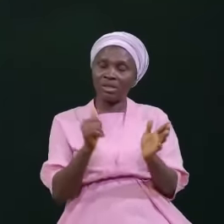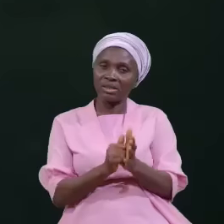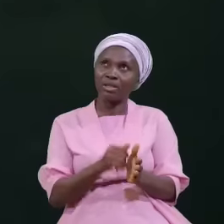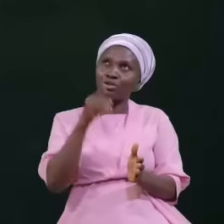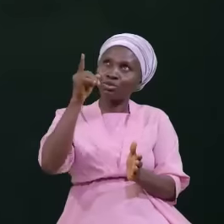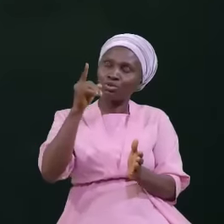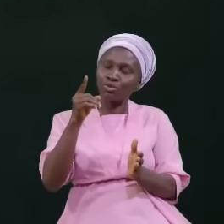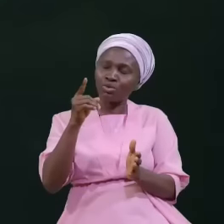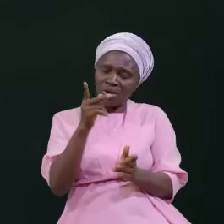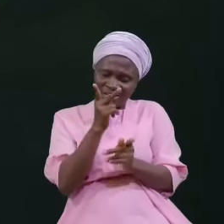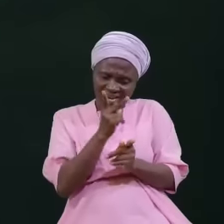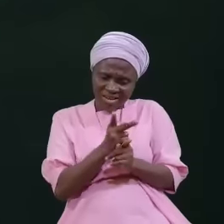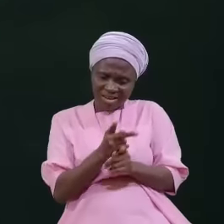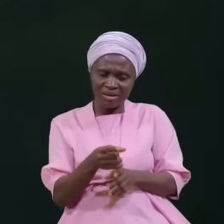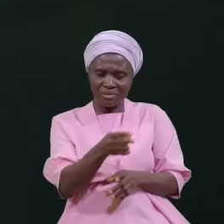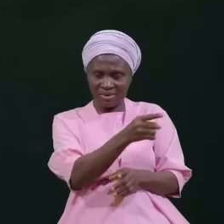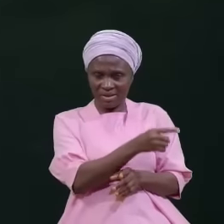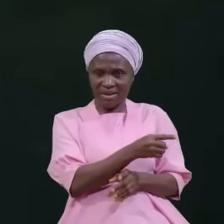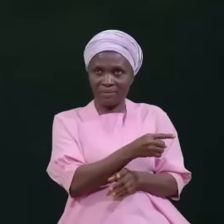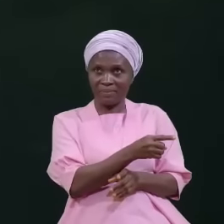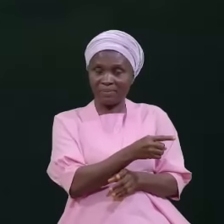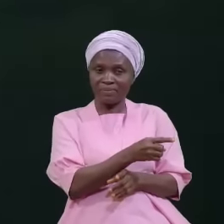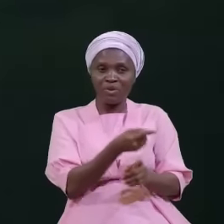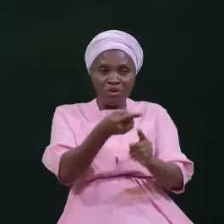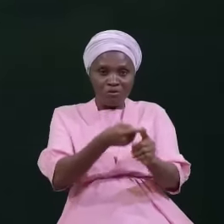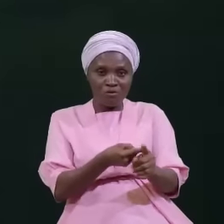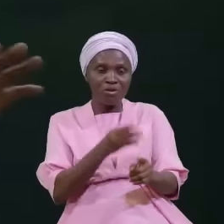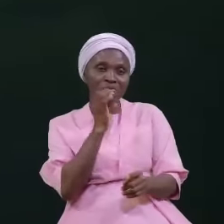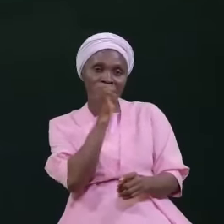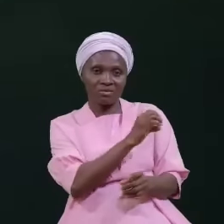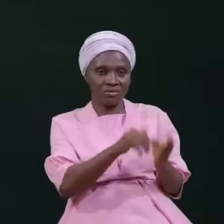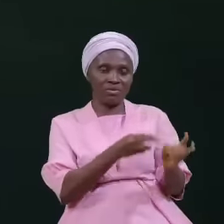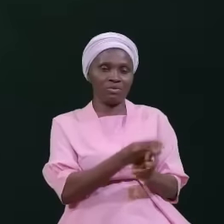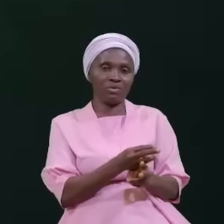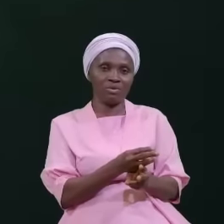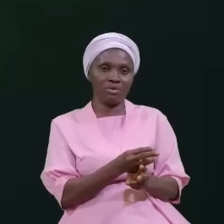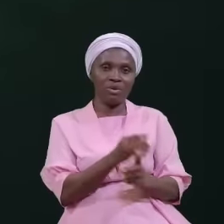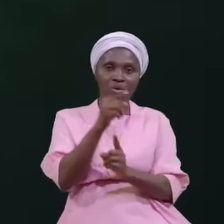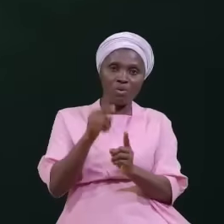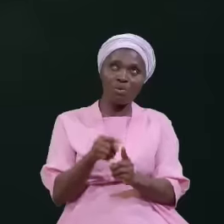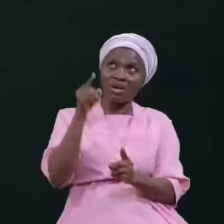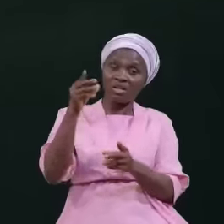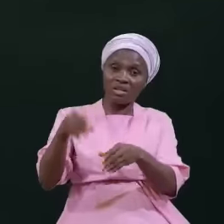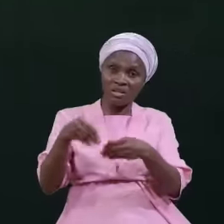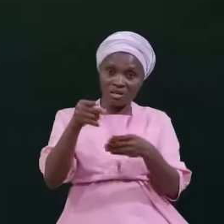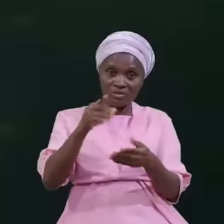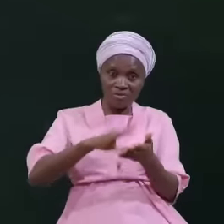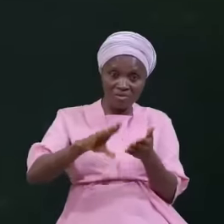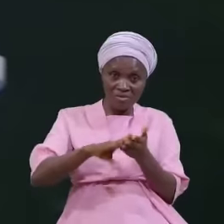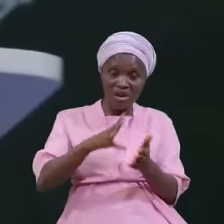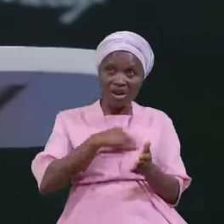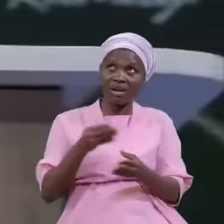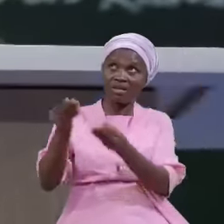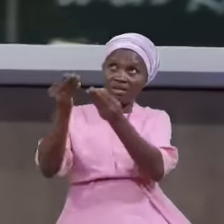keep them from the evil. When it brings you forgiveness and it brings you grace and it turns your